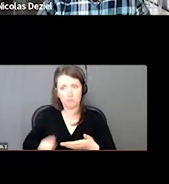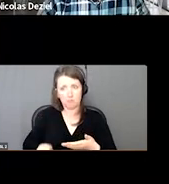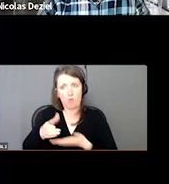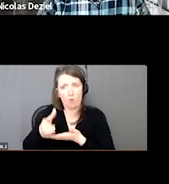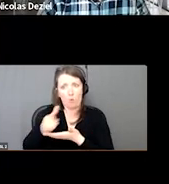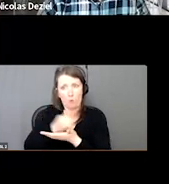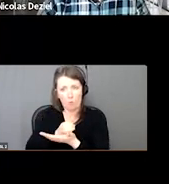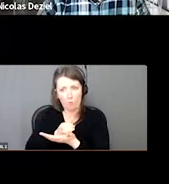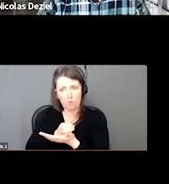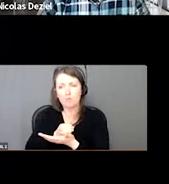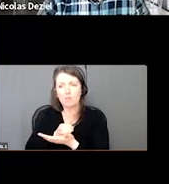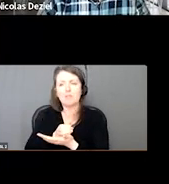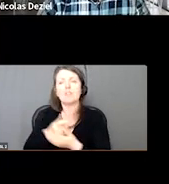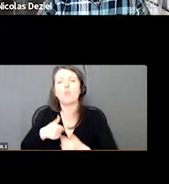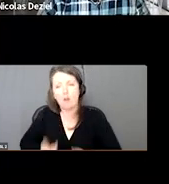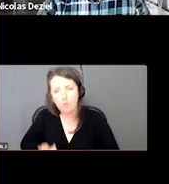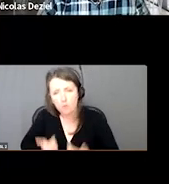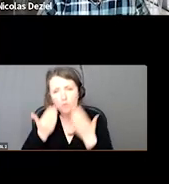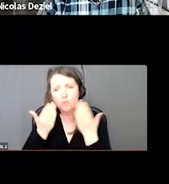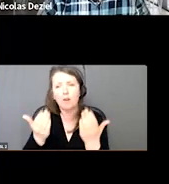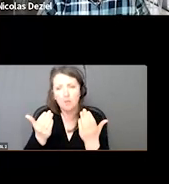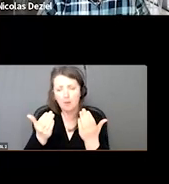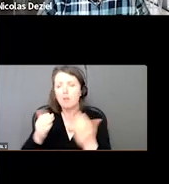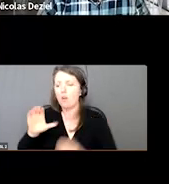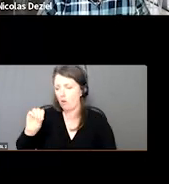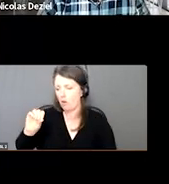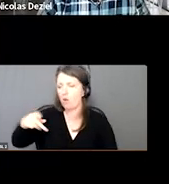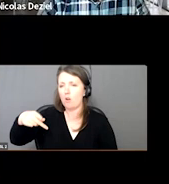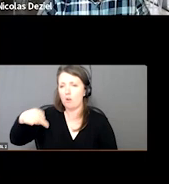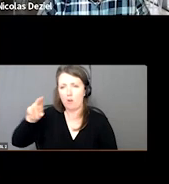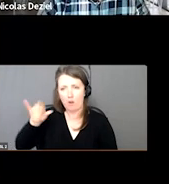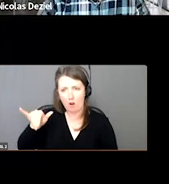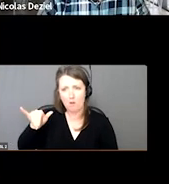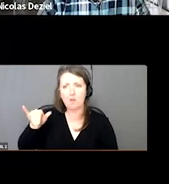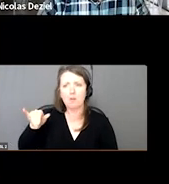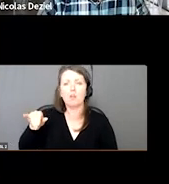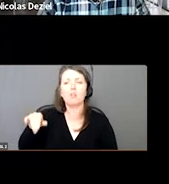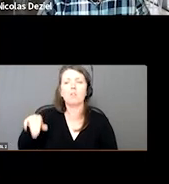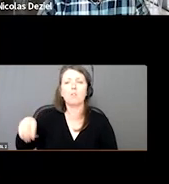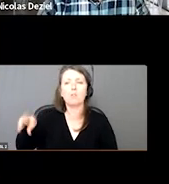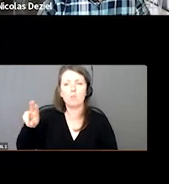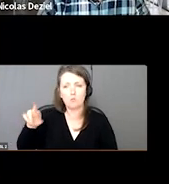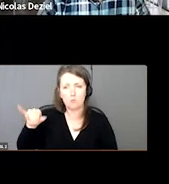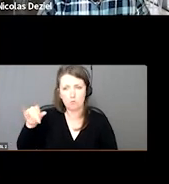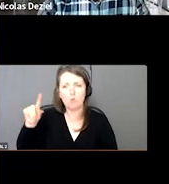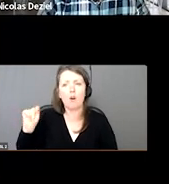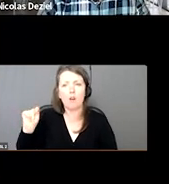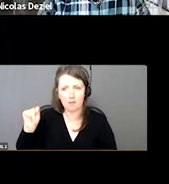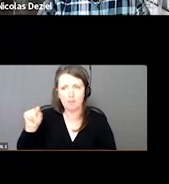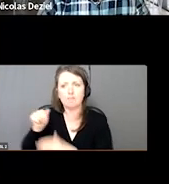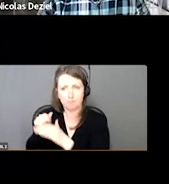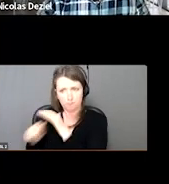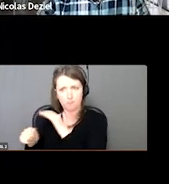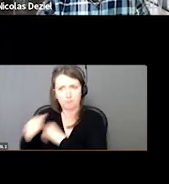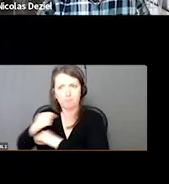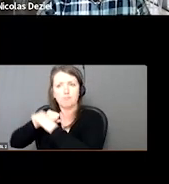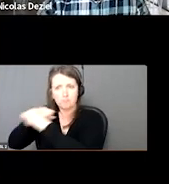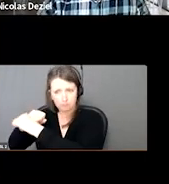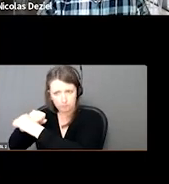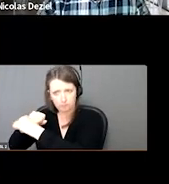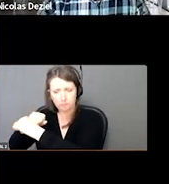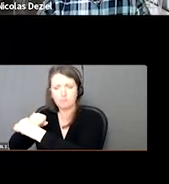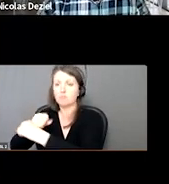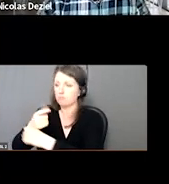a copyright, because it is considered to be a literary work. If you create a digital course, you're creating text,